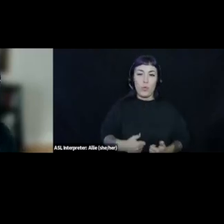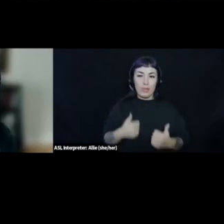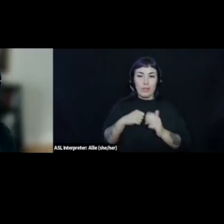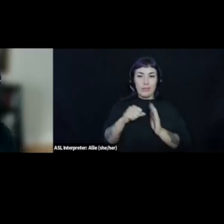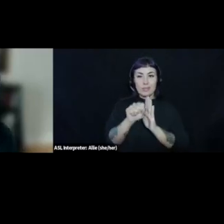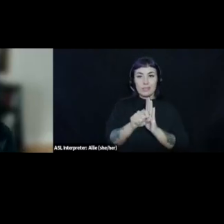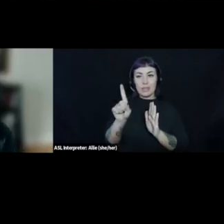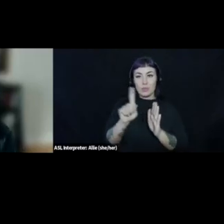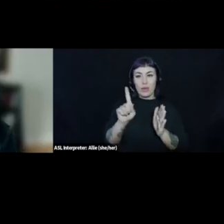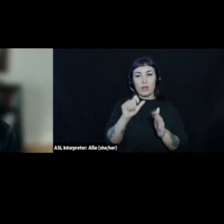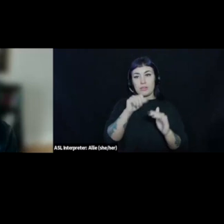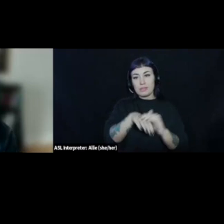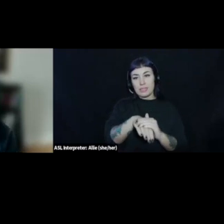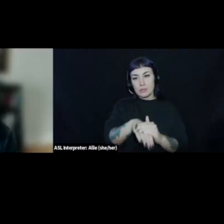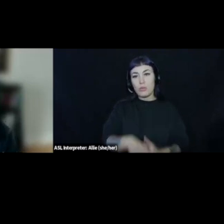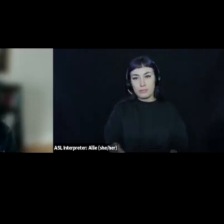where abortion is not accessible.